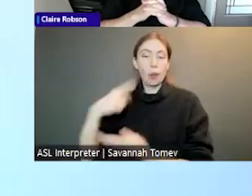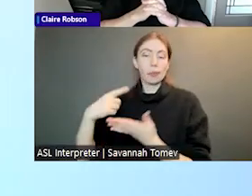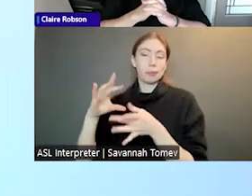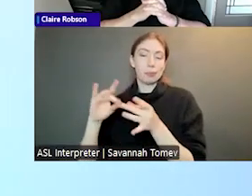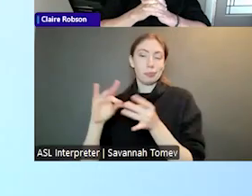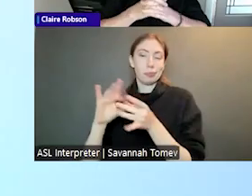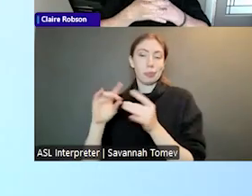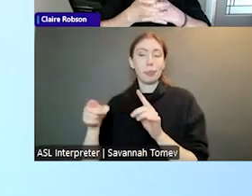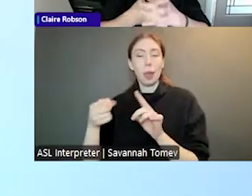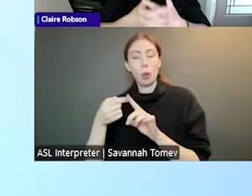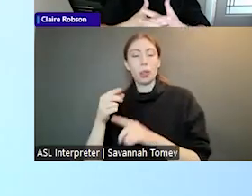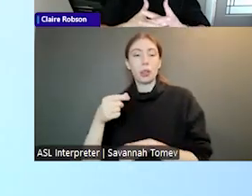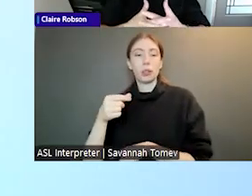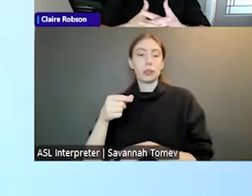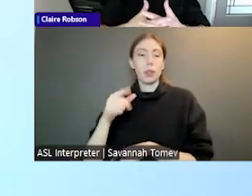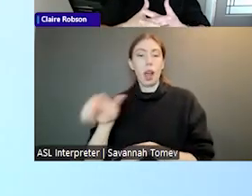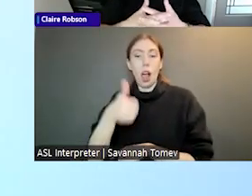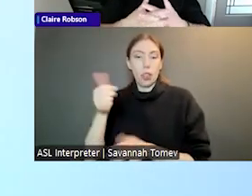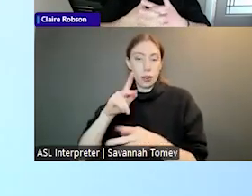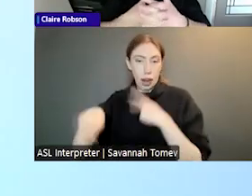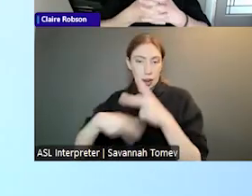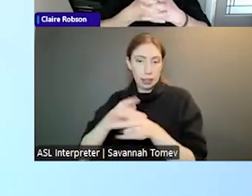it's, I think, very